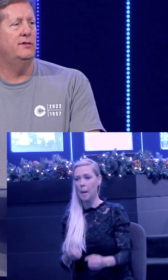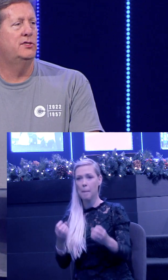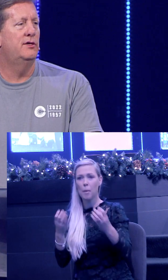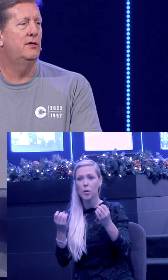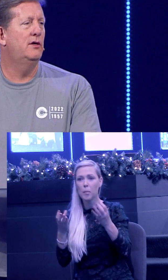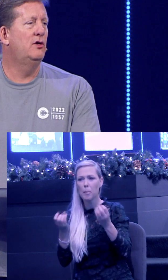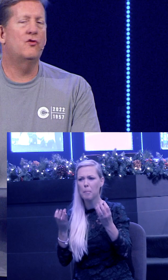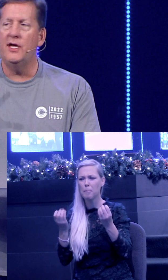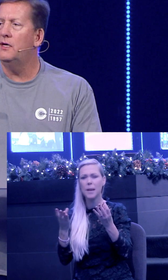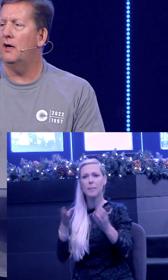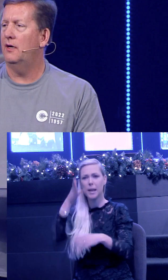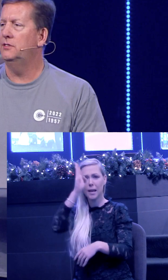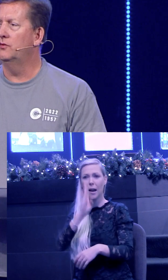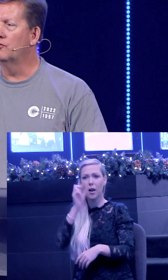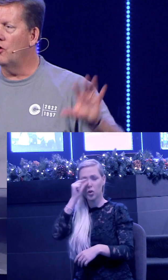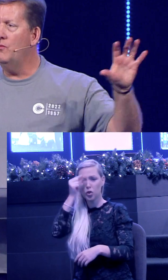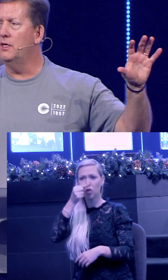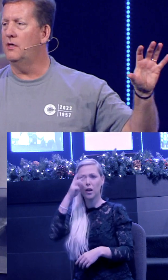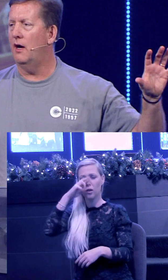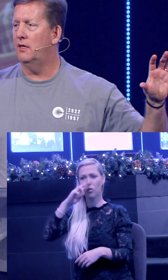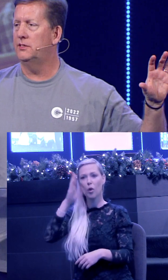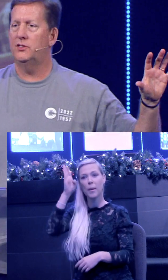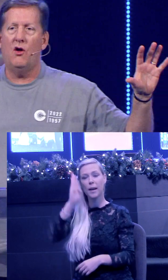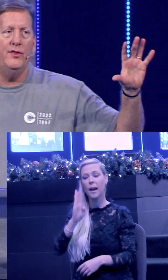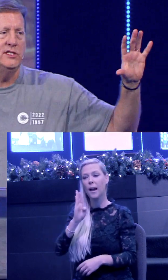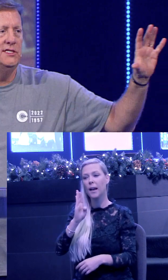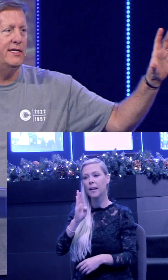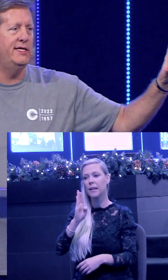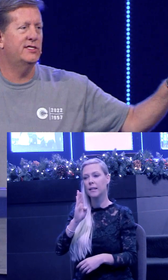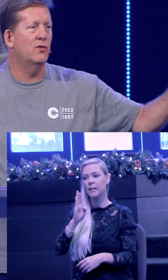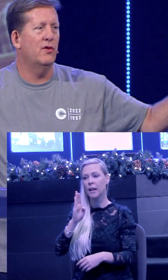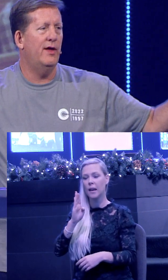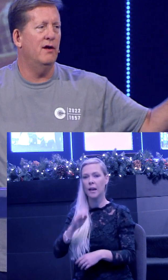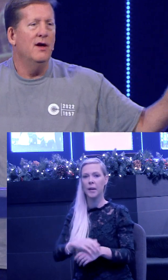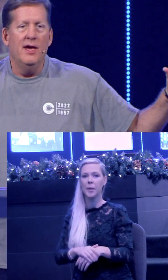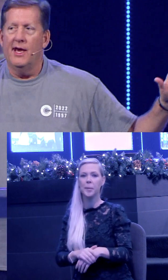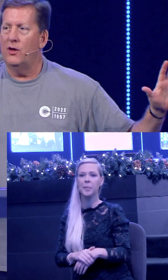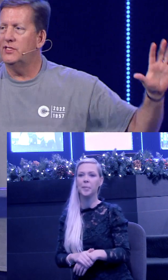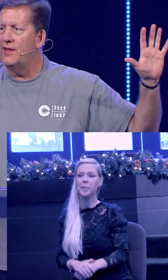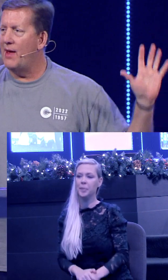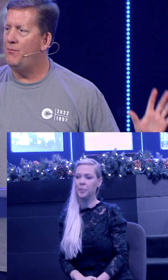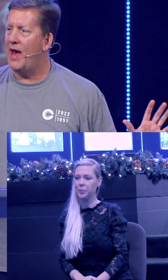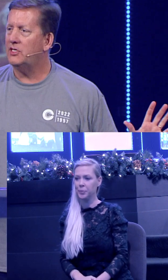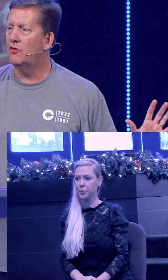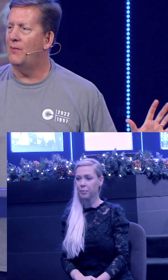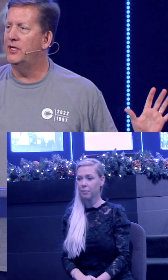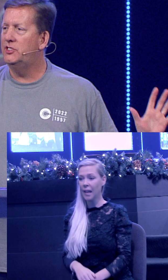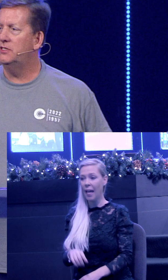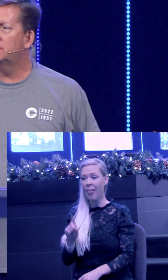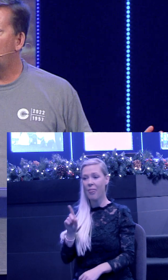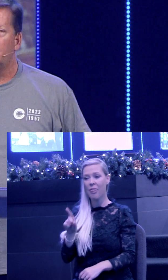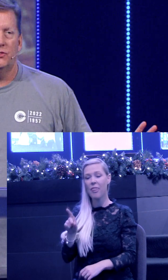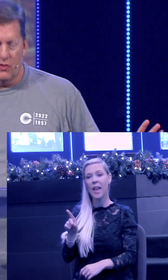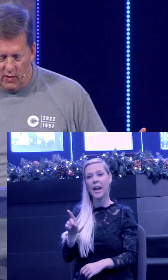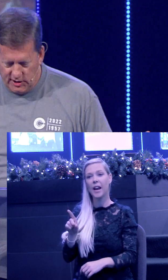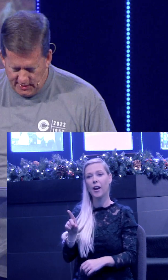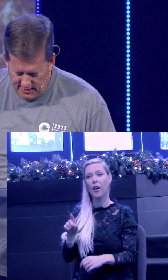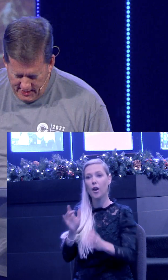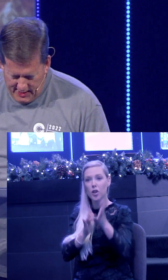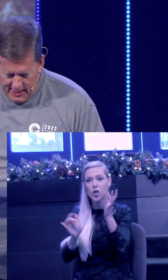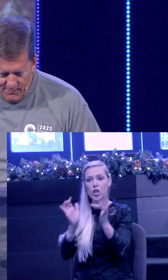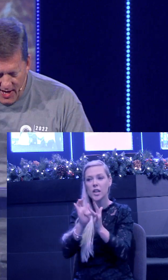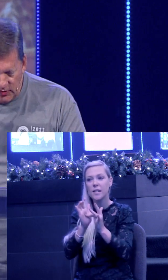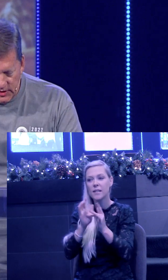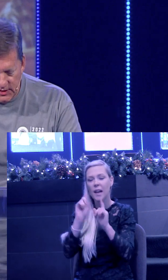of gods, Greek gods and Roman gods. There's all these deities that were there. And it was in that backdrop that Jesus asked the